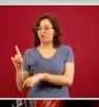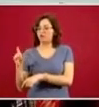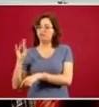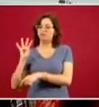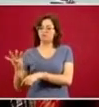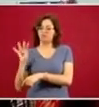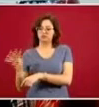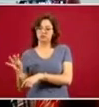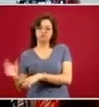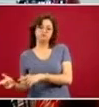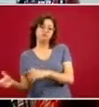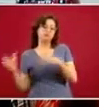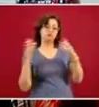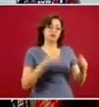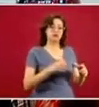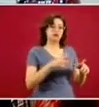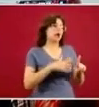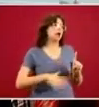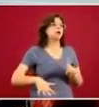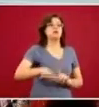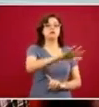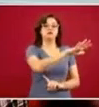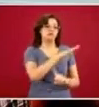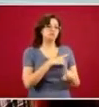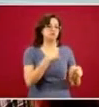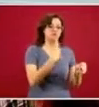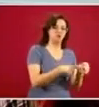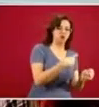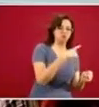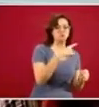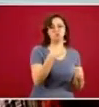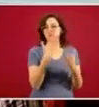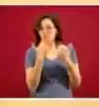And here we can also see big differences